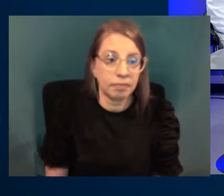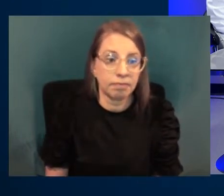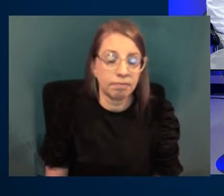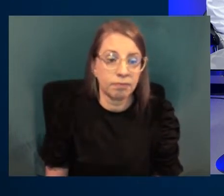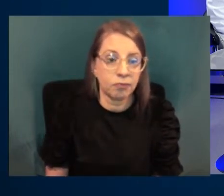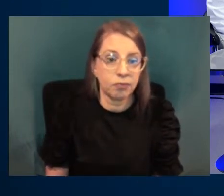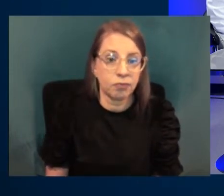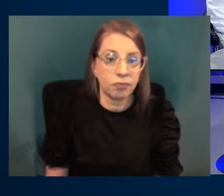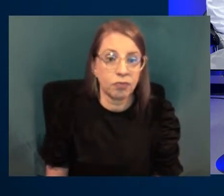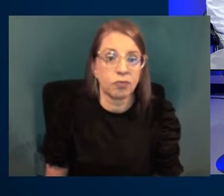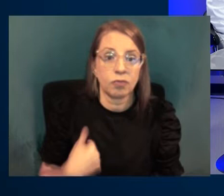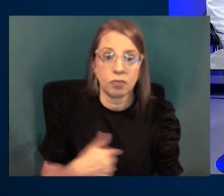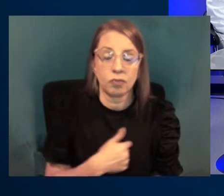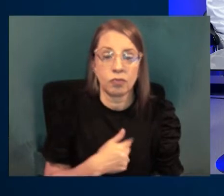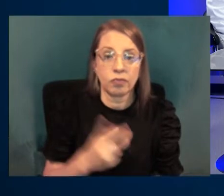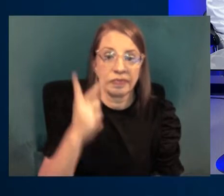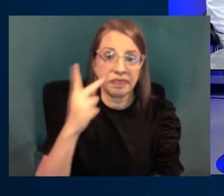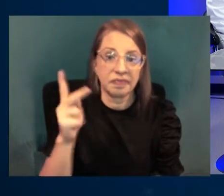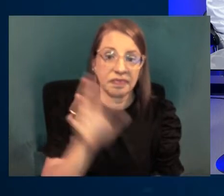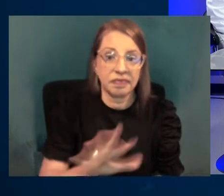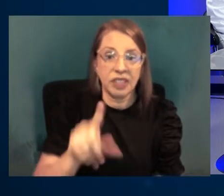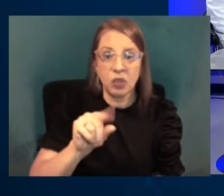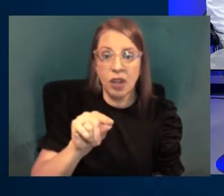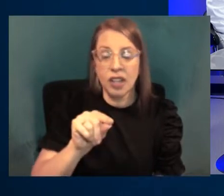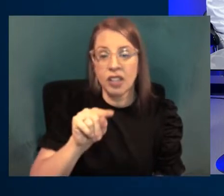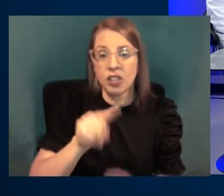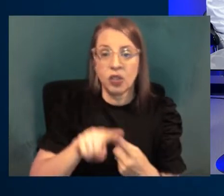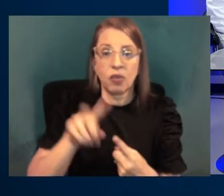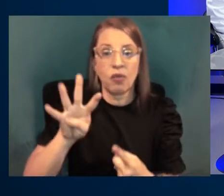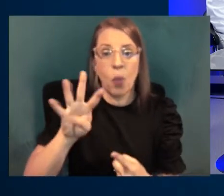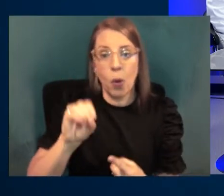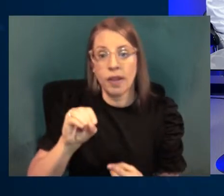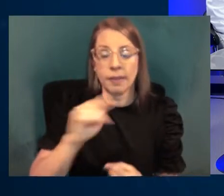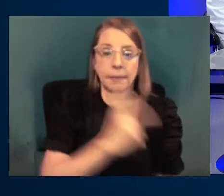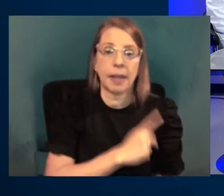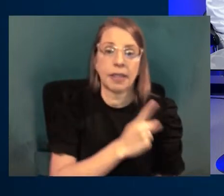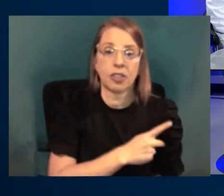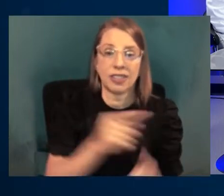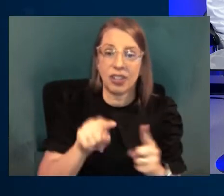seen anywhere from 20 to 40 patients during this 4-day weekend,